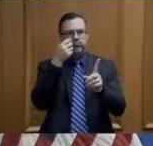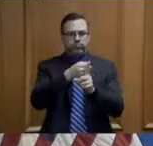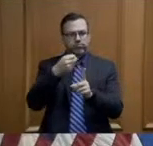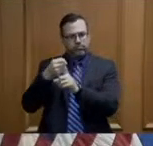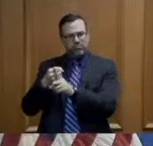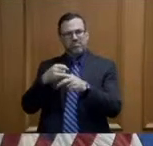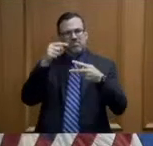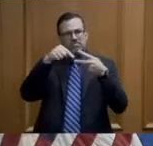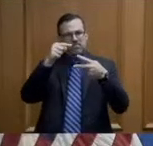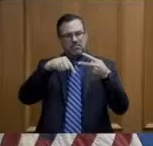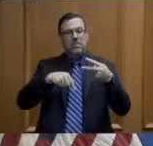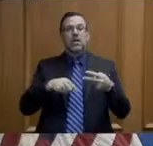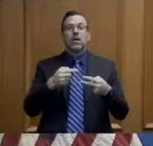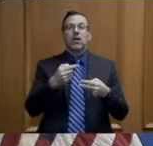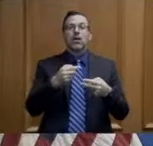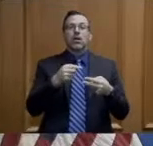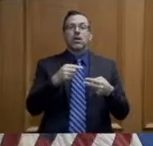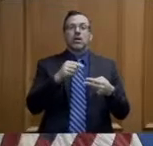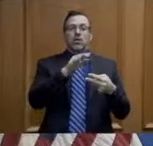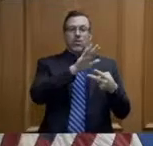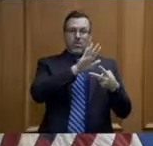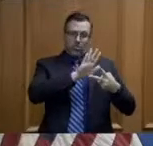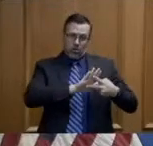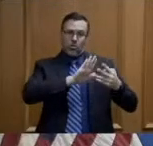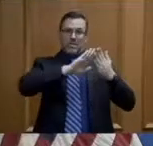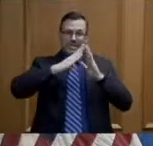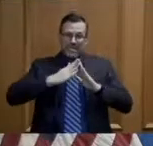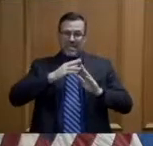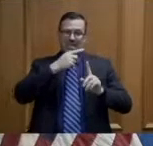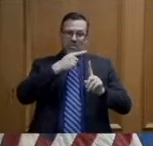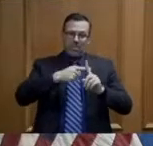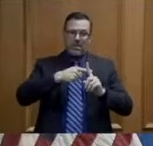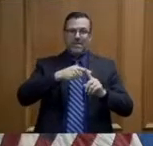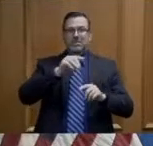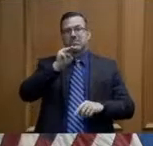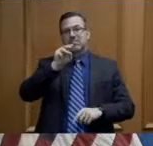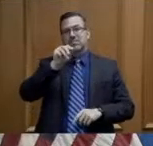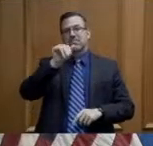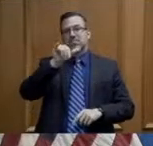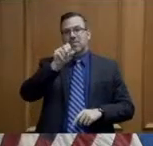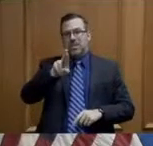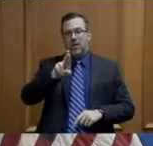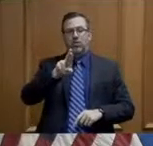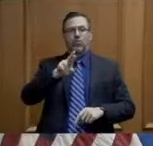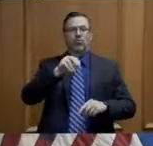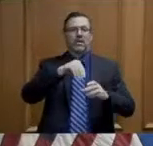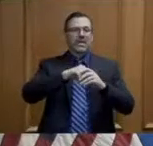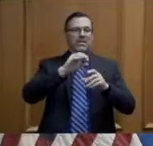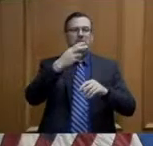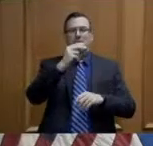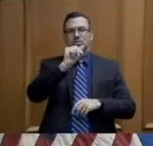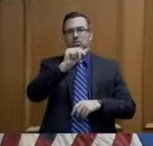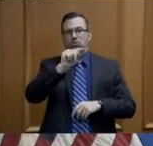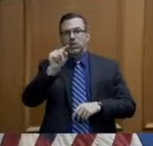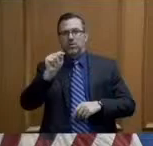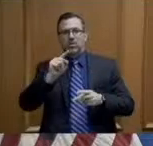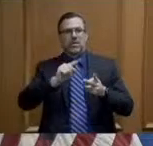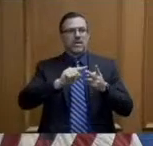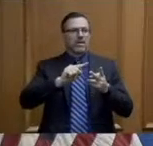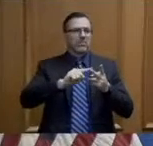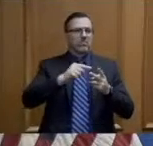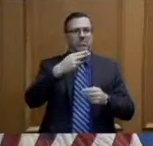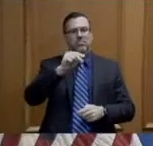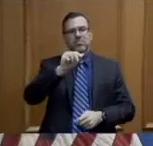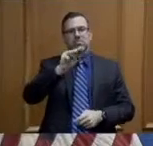communities. Those agencies, along with the mayors and those in Chattanooga and Hamilton and in the adjoining counties,